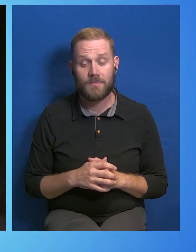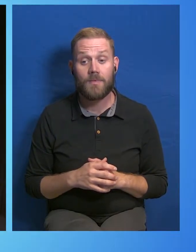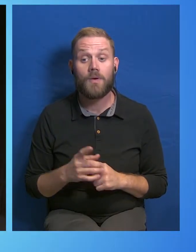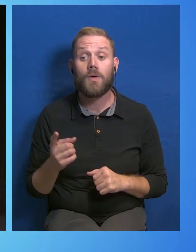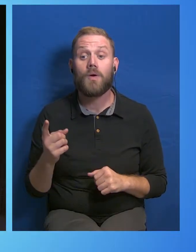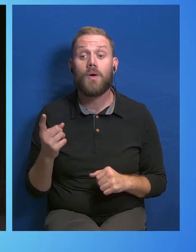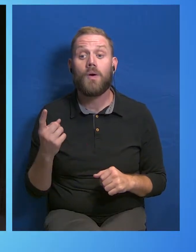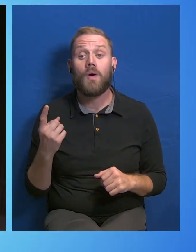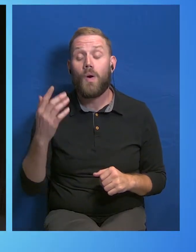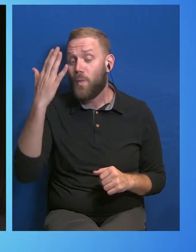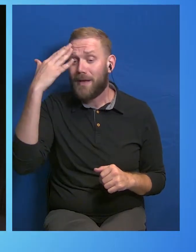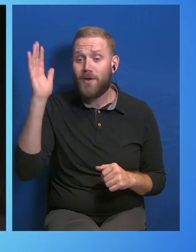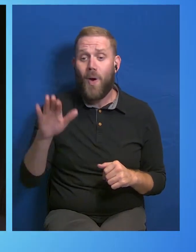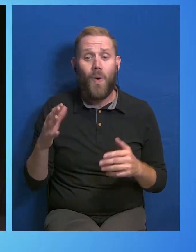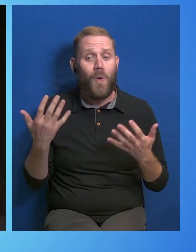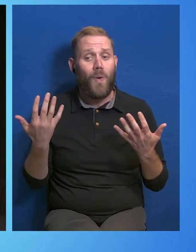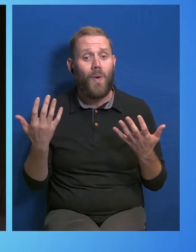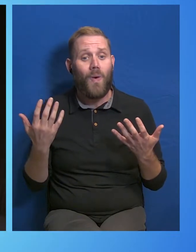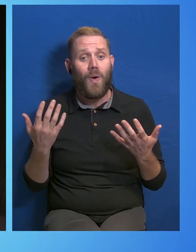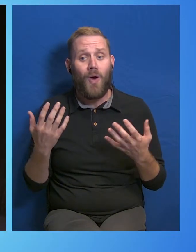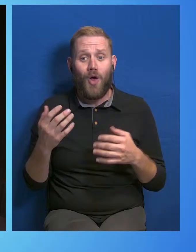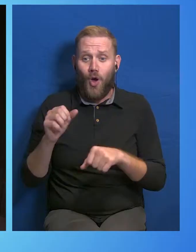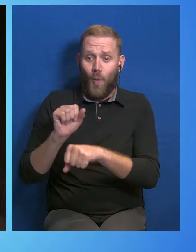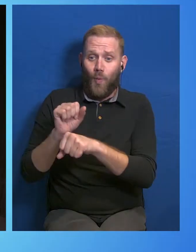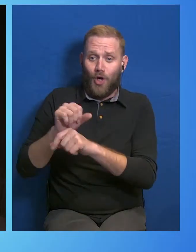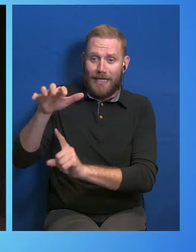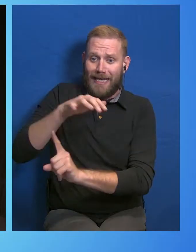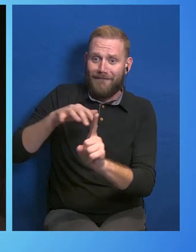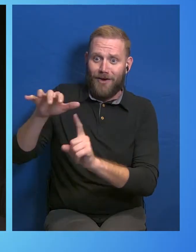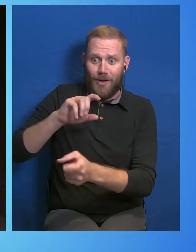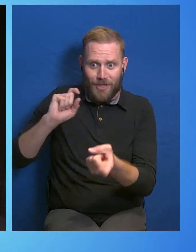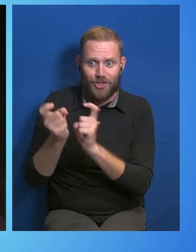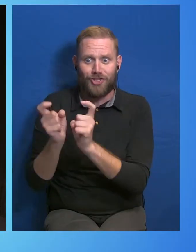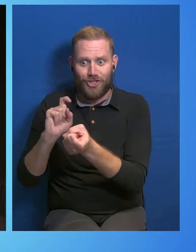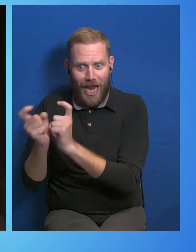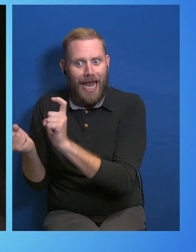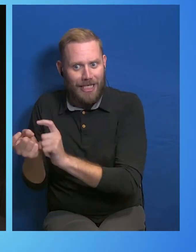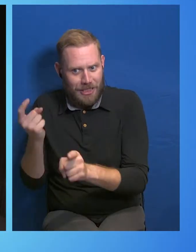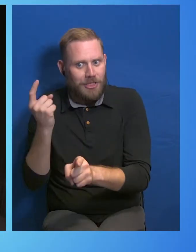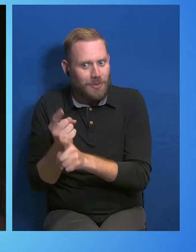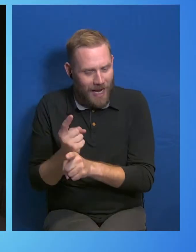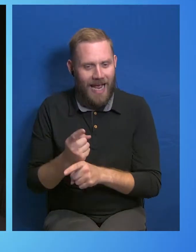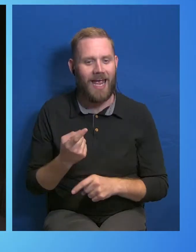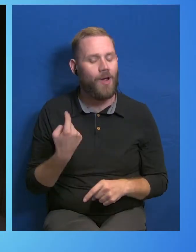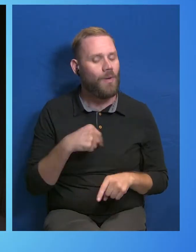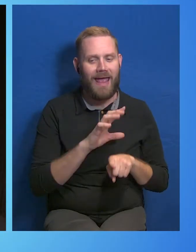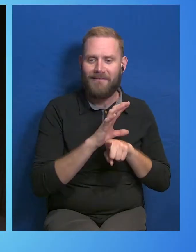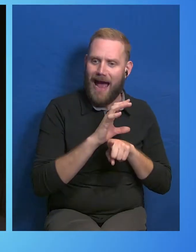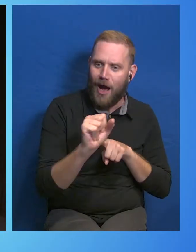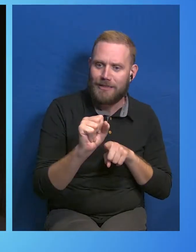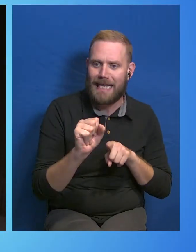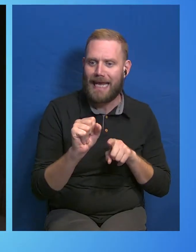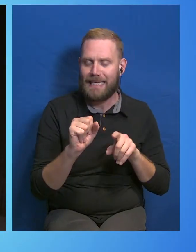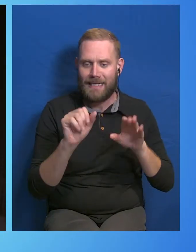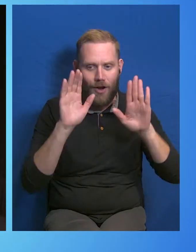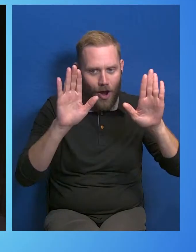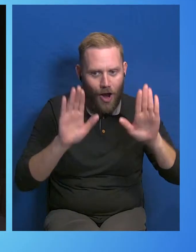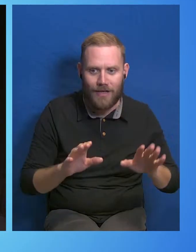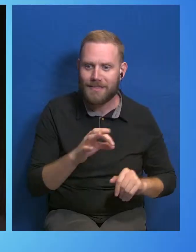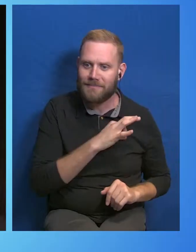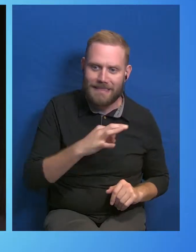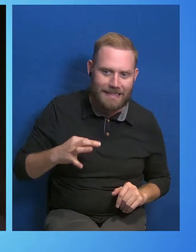We know that our workforce continues to change. We have outstanding teachers and professional